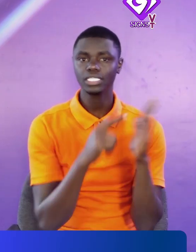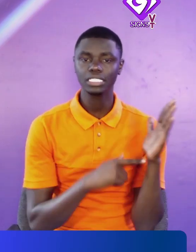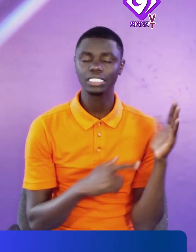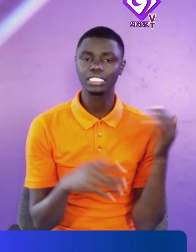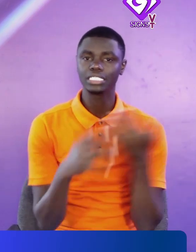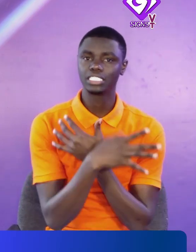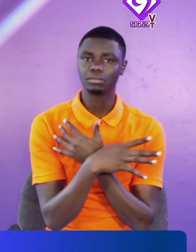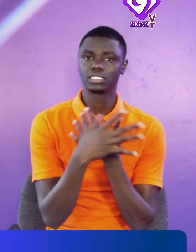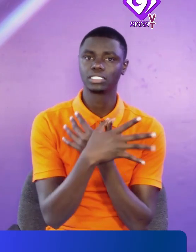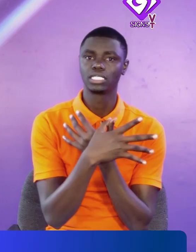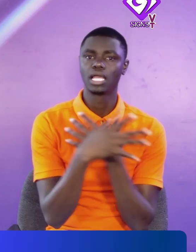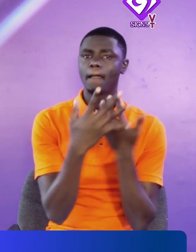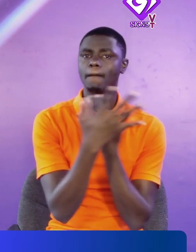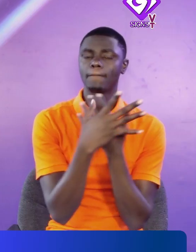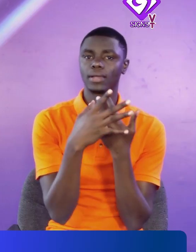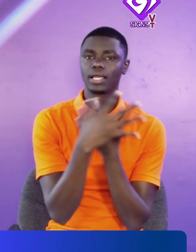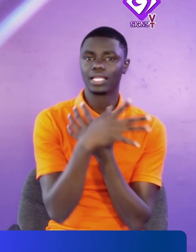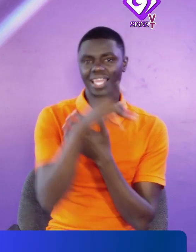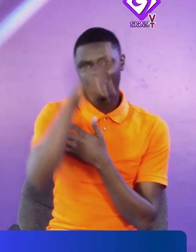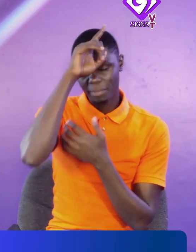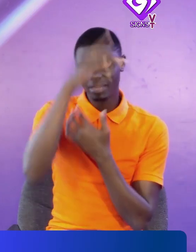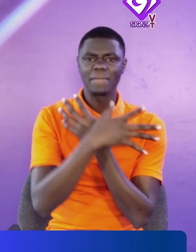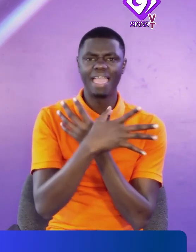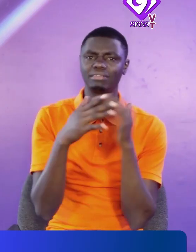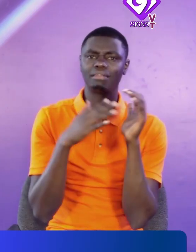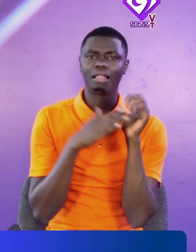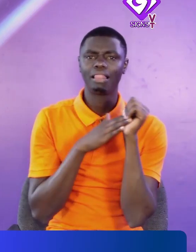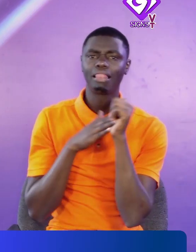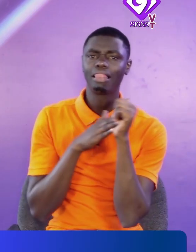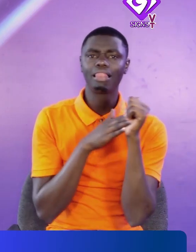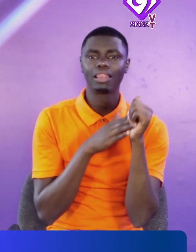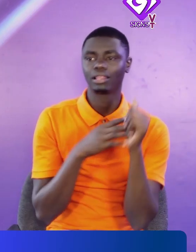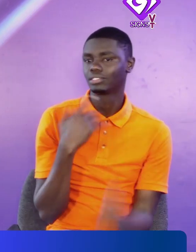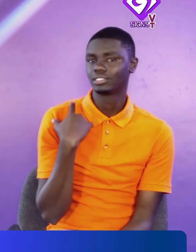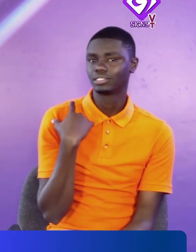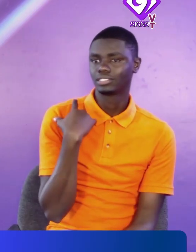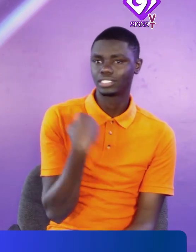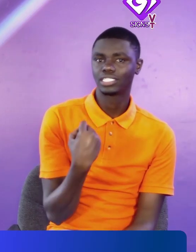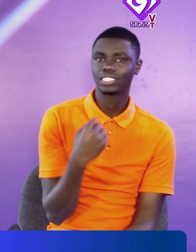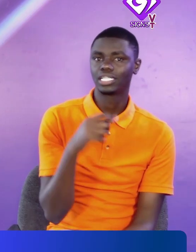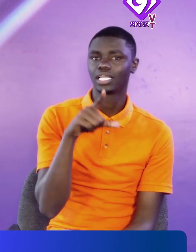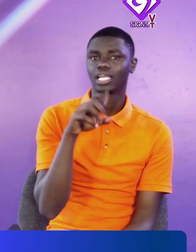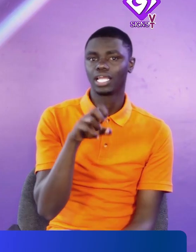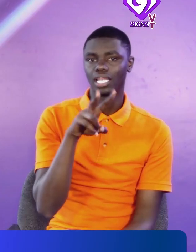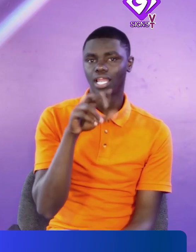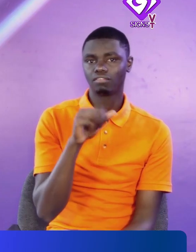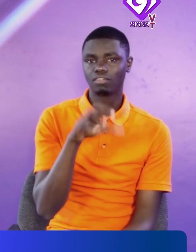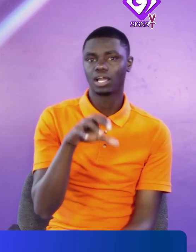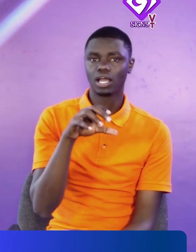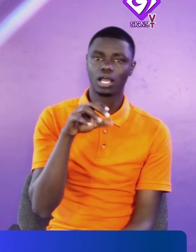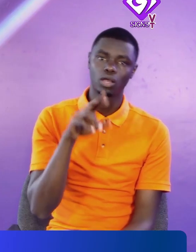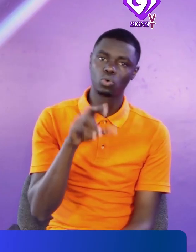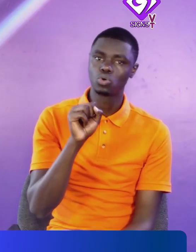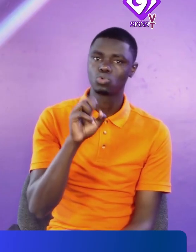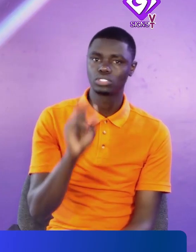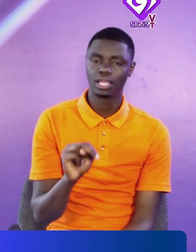sana na Bayern, halafu recently amekuwa Leverkusen, then Alonso ameondoka, Leverkusen